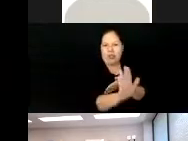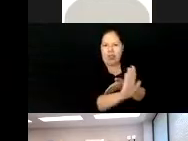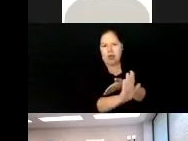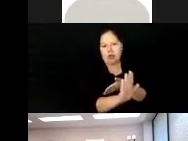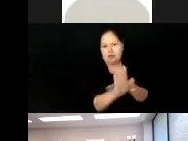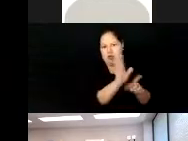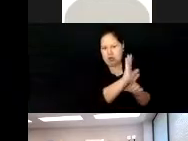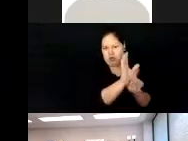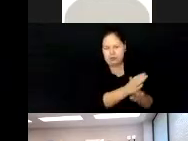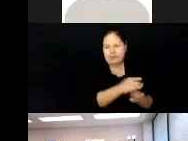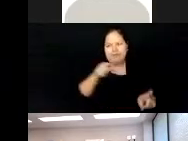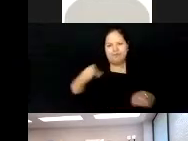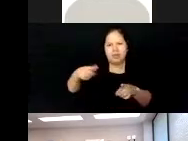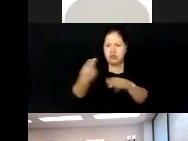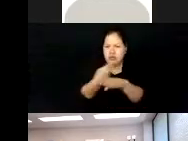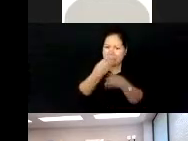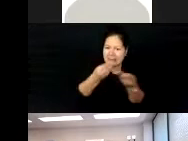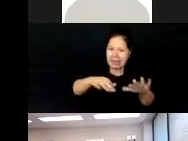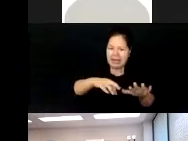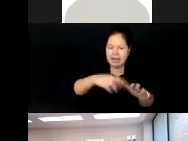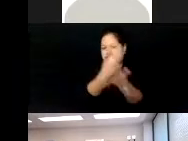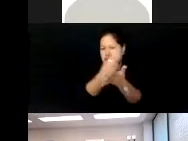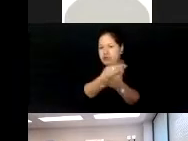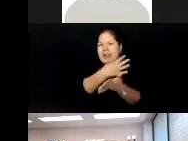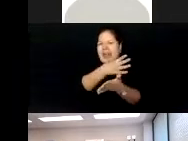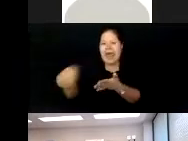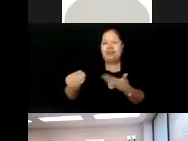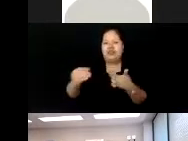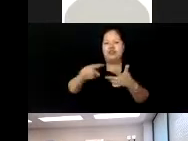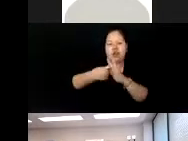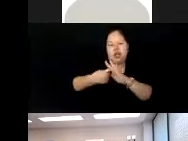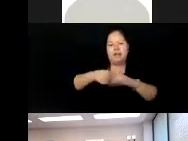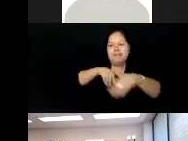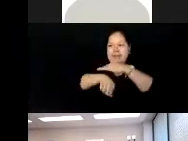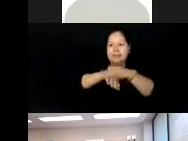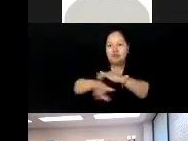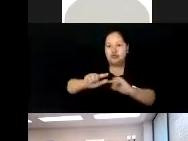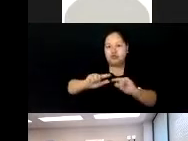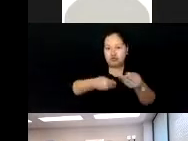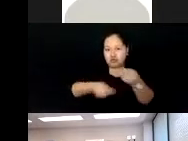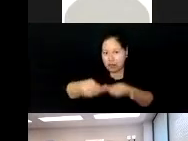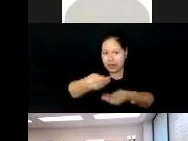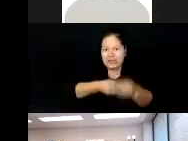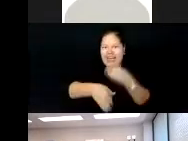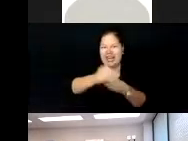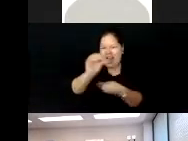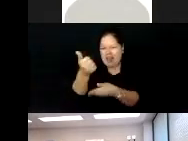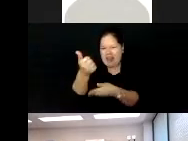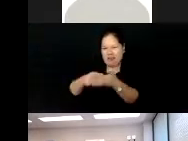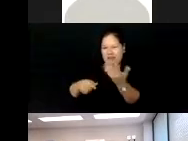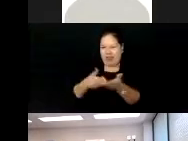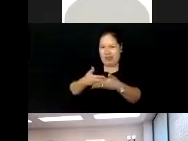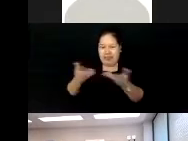control resources and access to trade and other pieces. As a result, Indigenous peoples